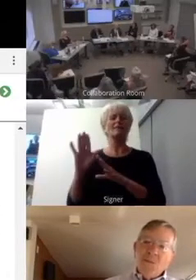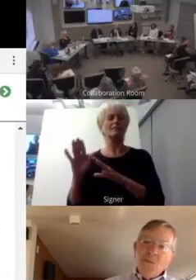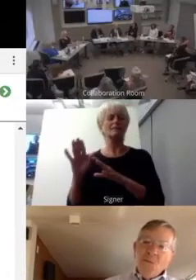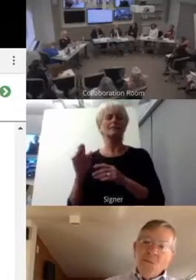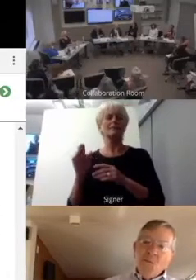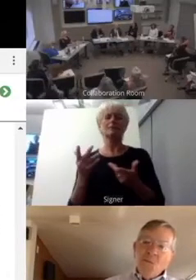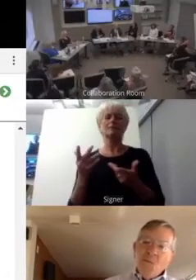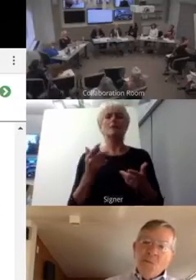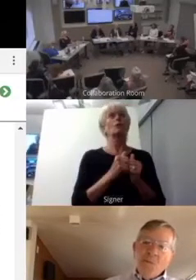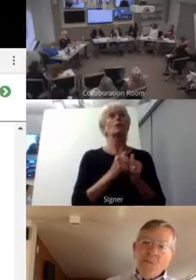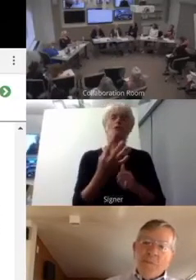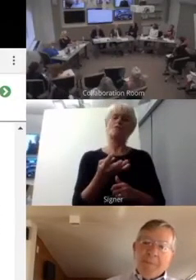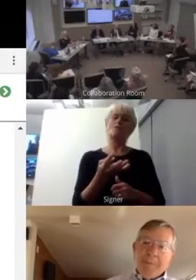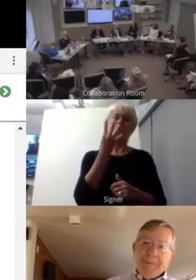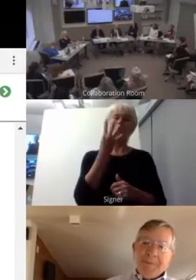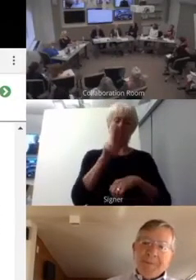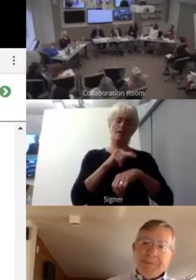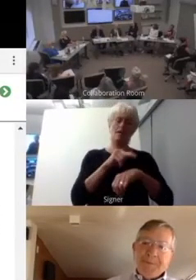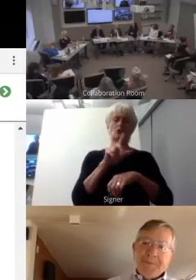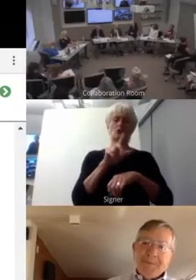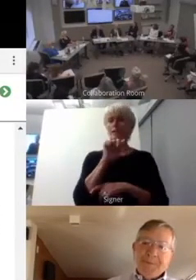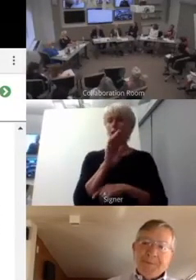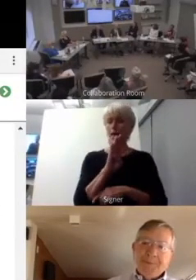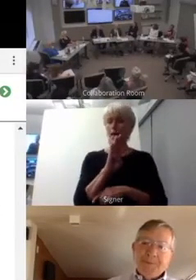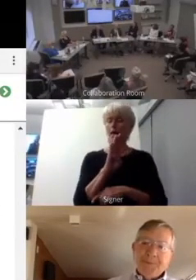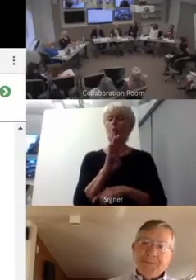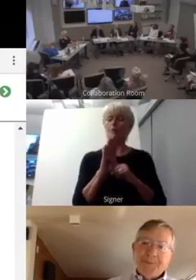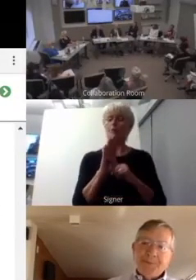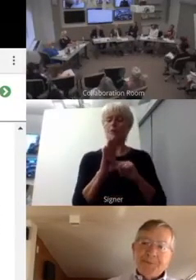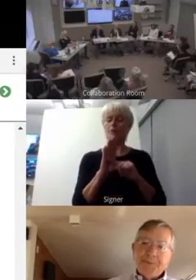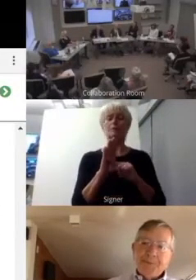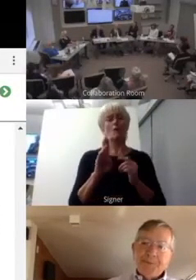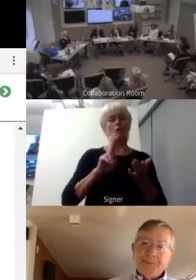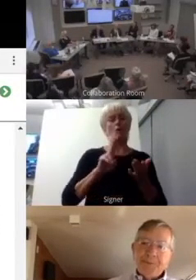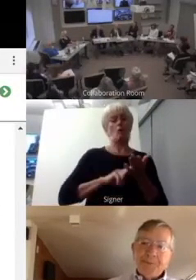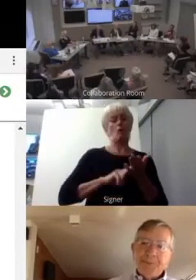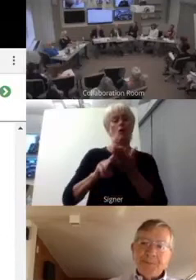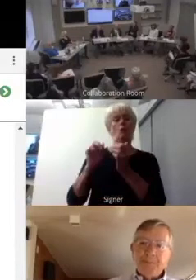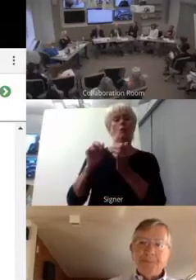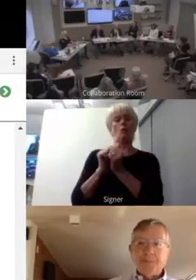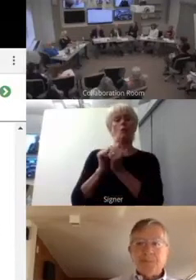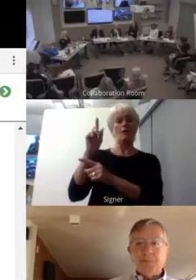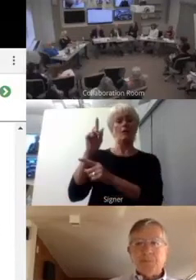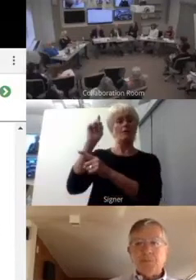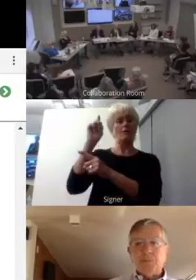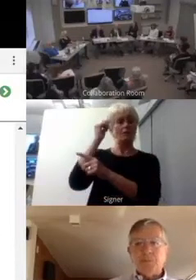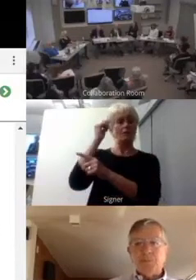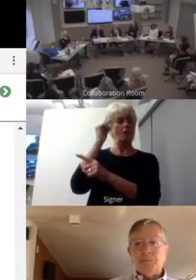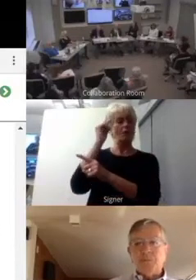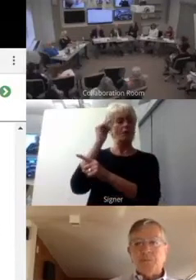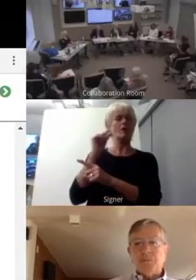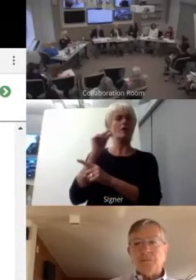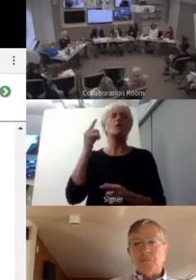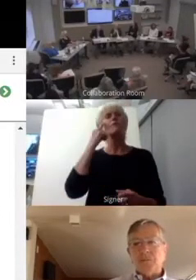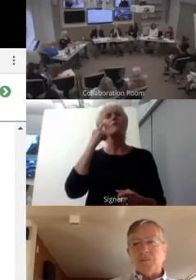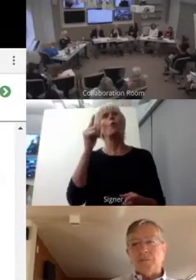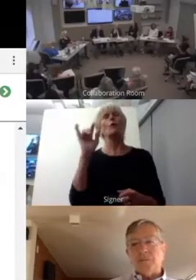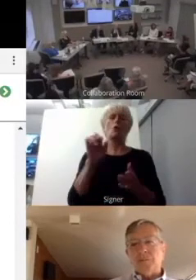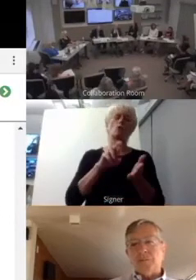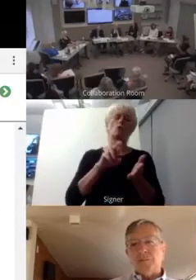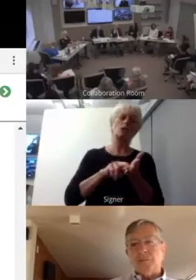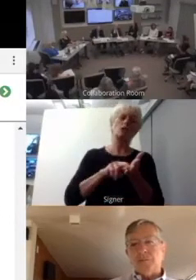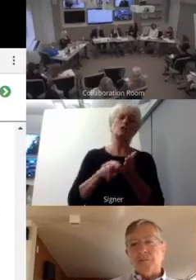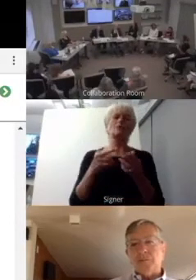which were contracted with the federal government to do things like research in physics, research in